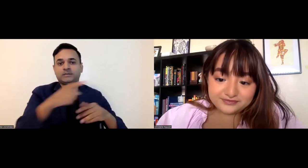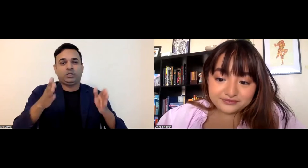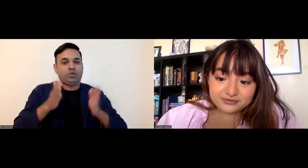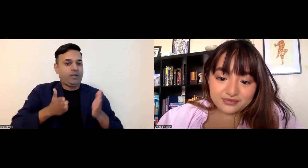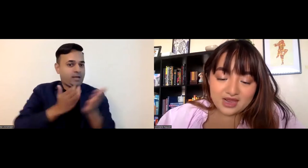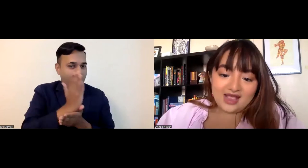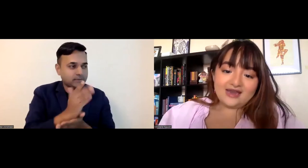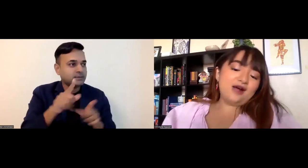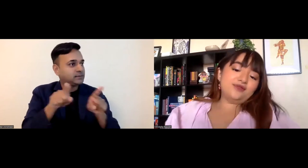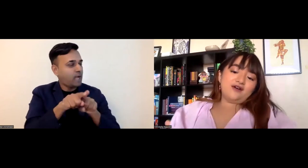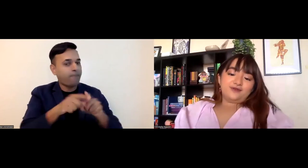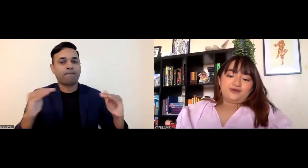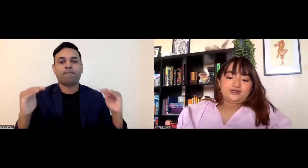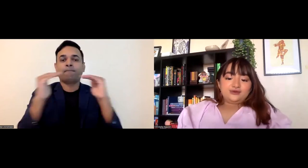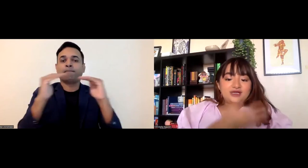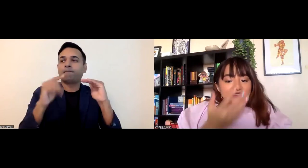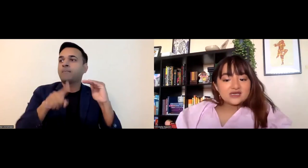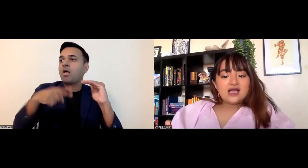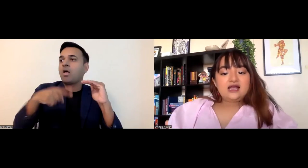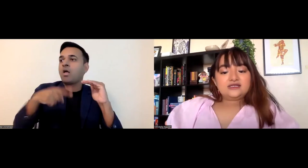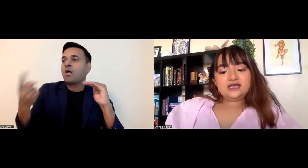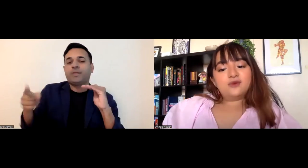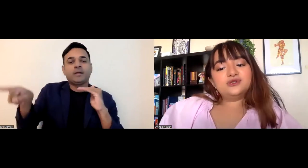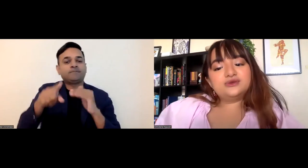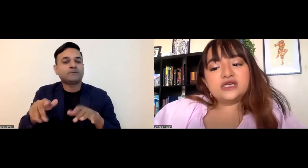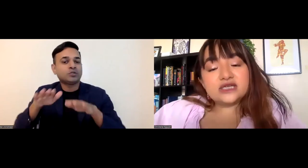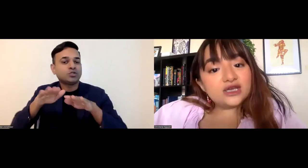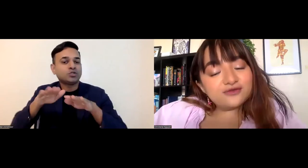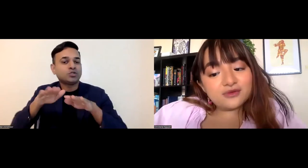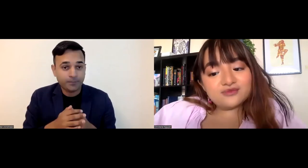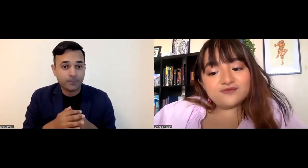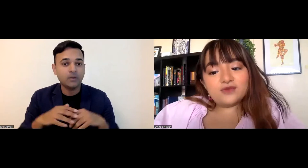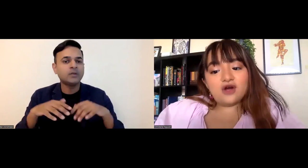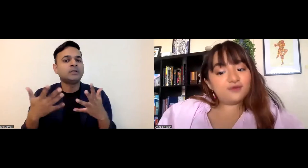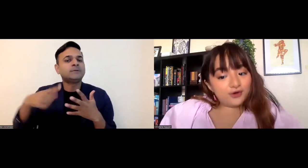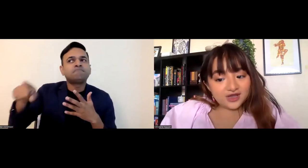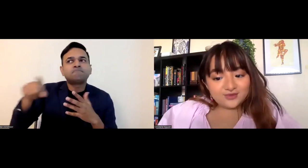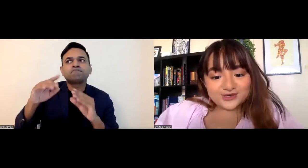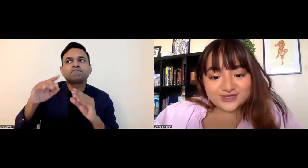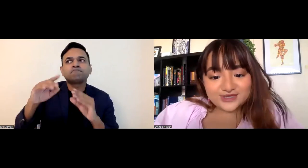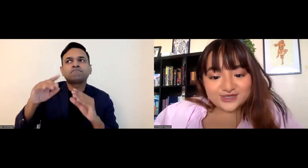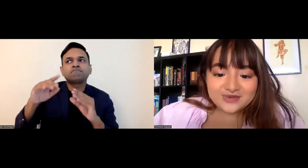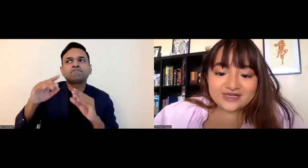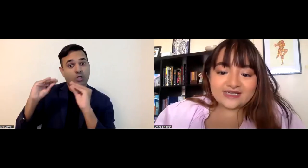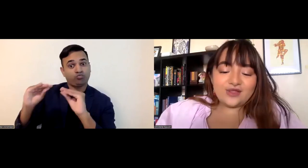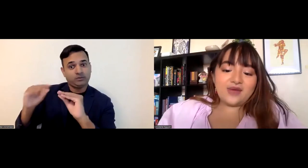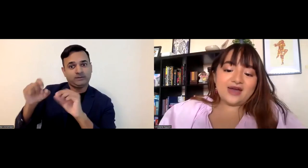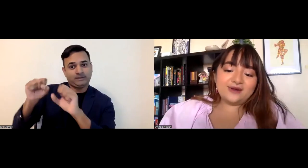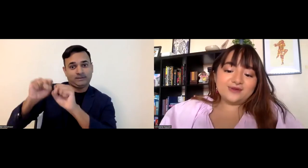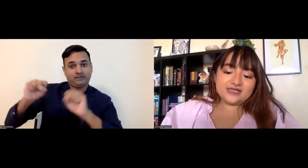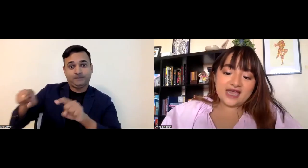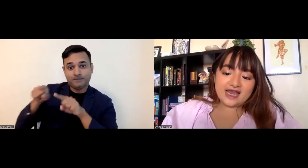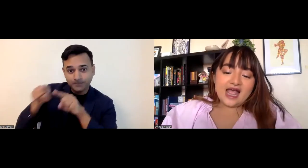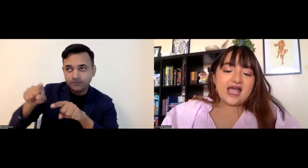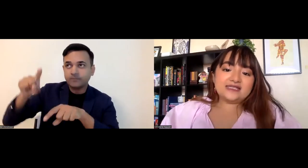learning. Now, without further ado, let's take the opportunity to hear from our four young persons with disabilities on the